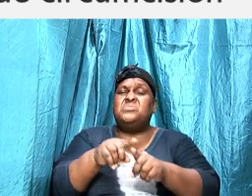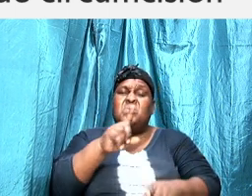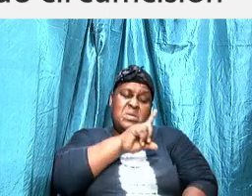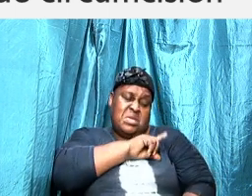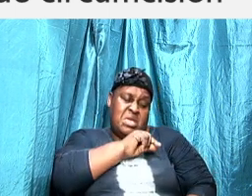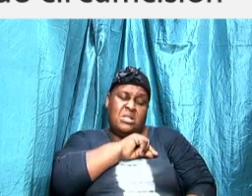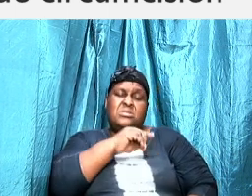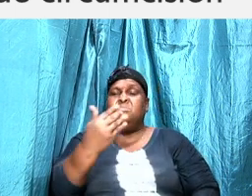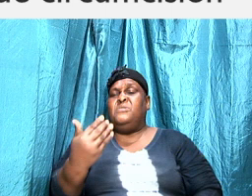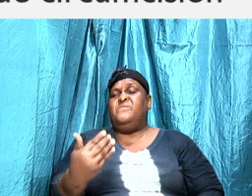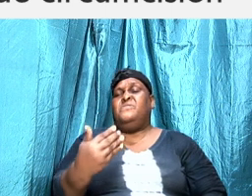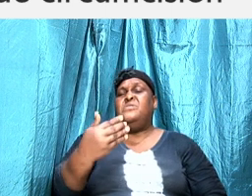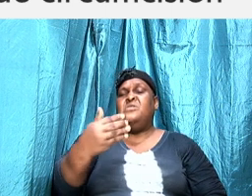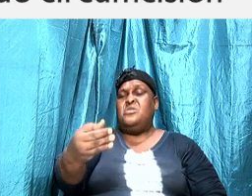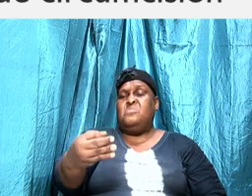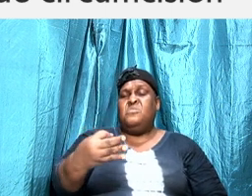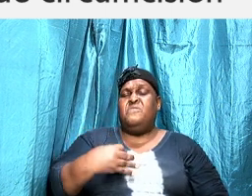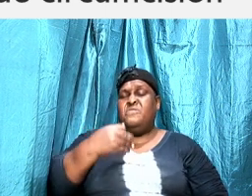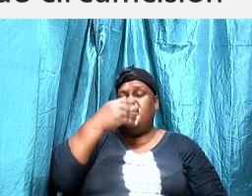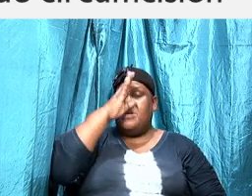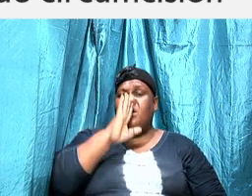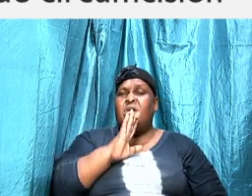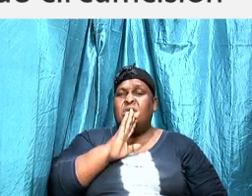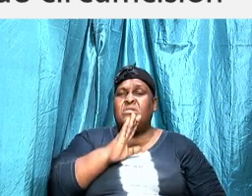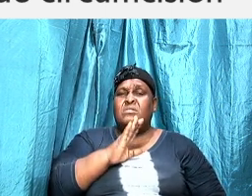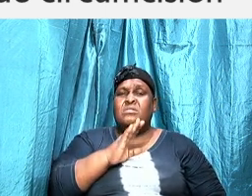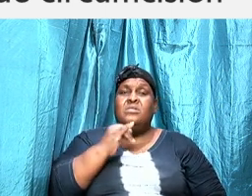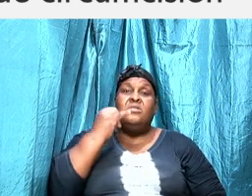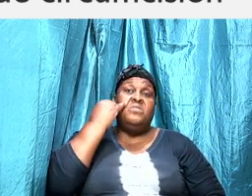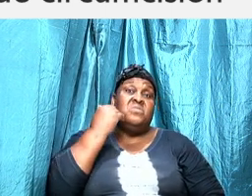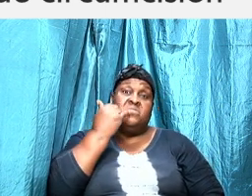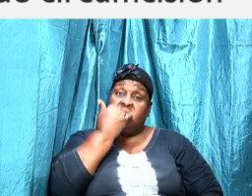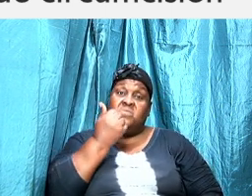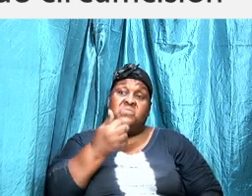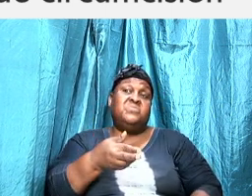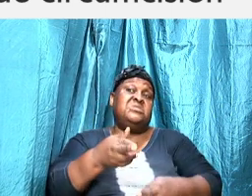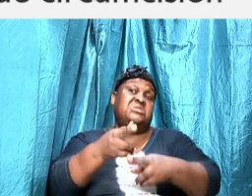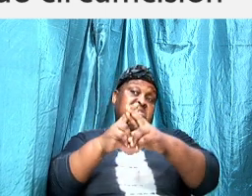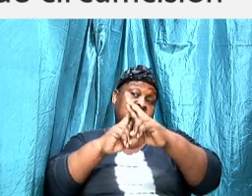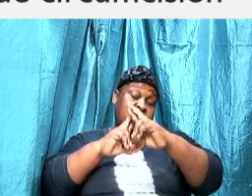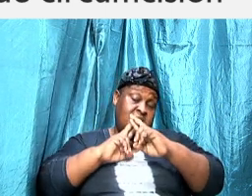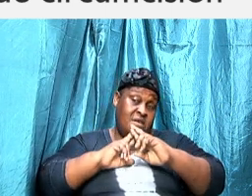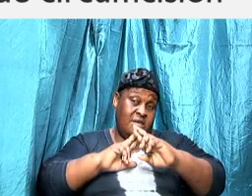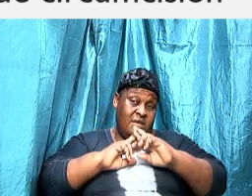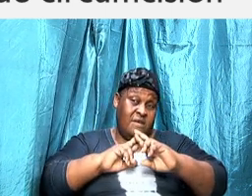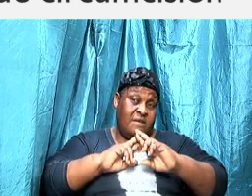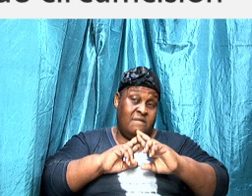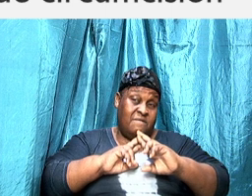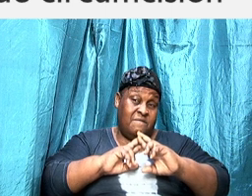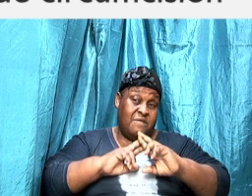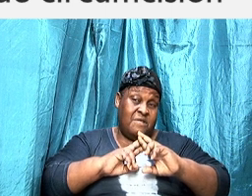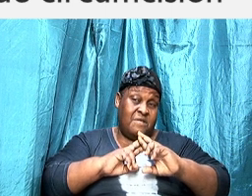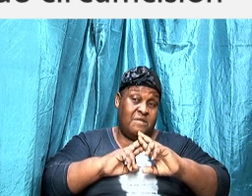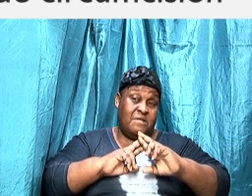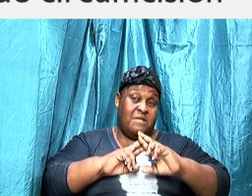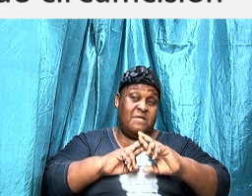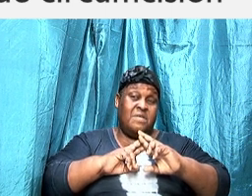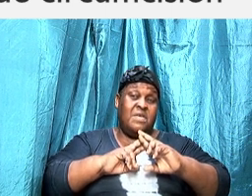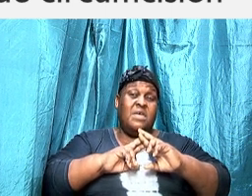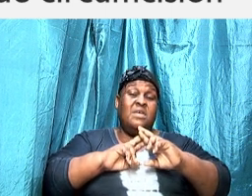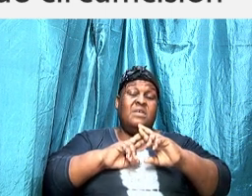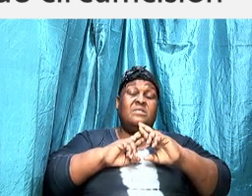the Jews they received the oracle of God. And by oracle of God, I'm talking about